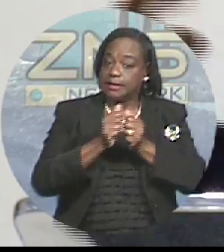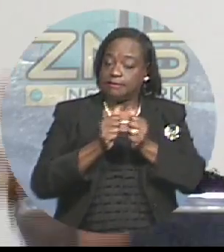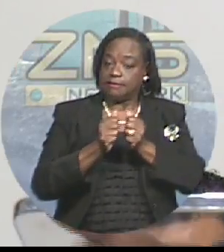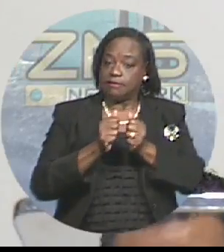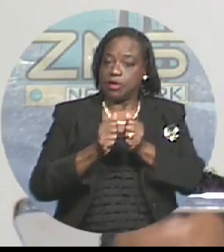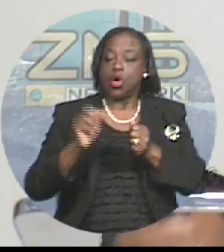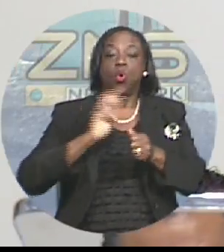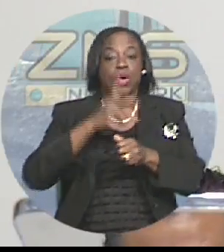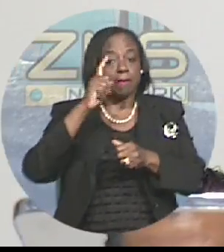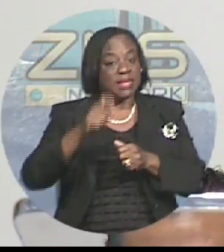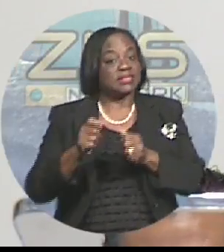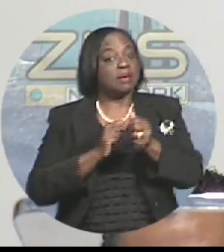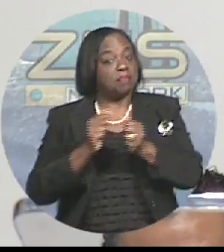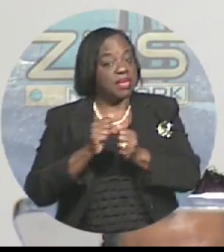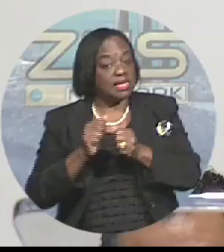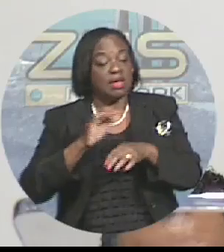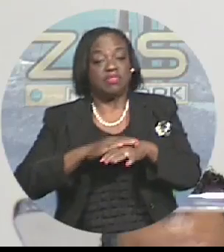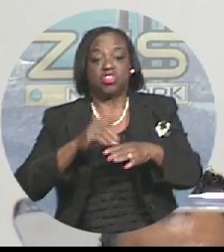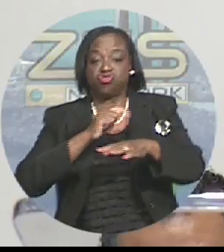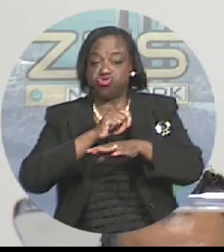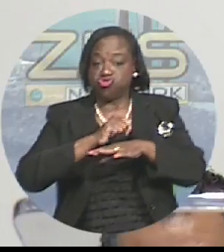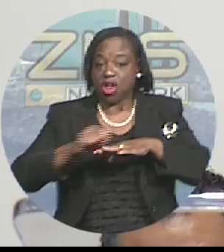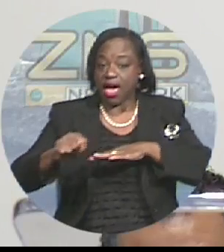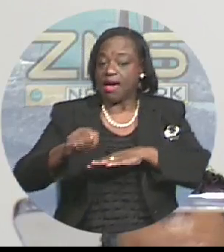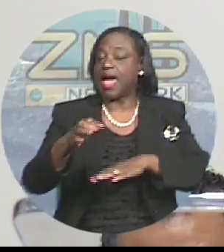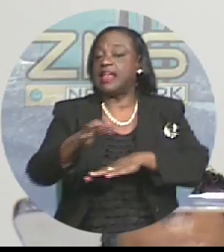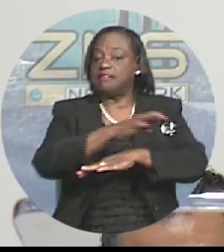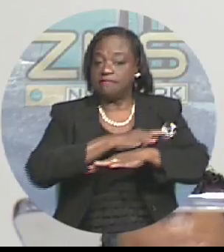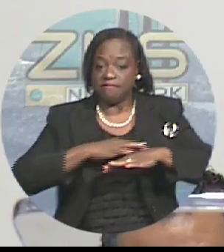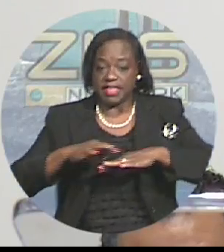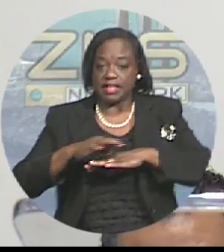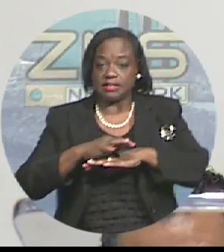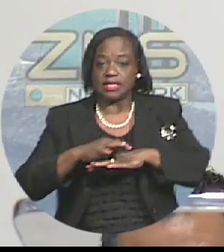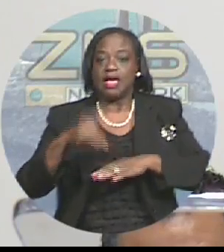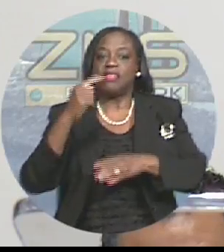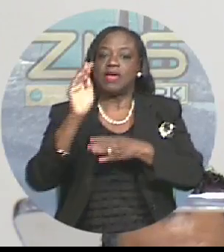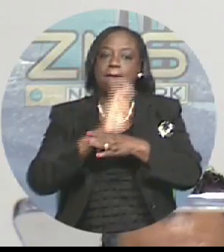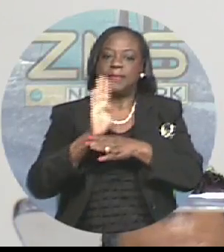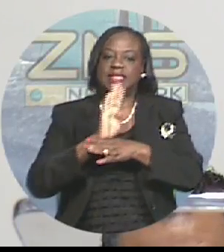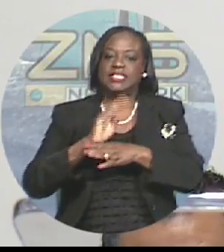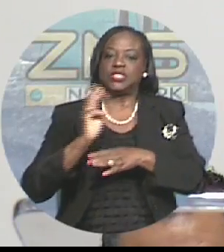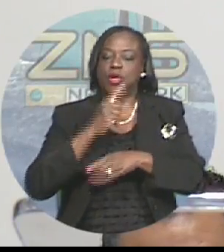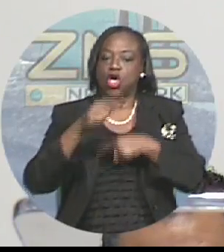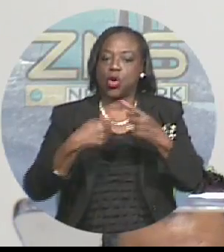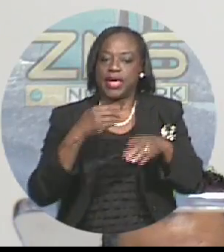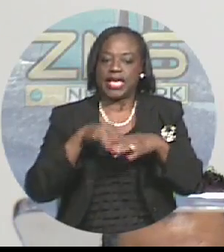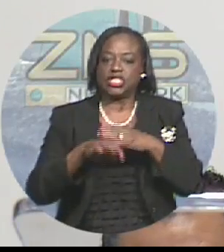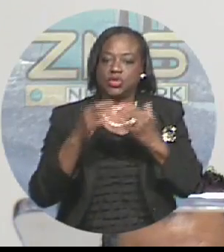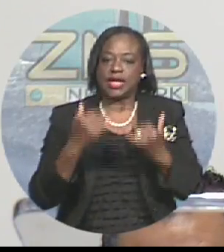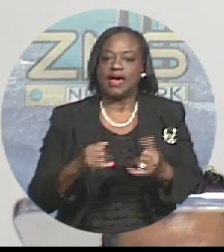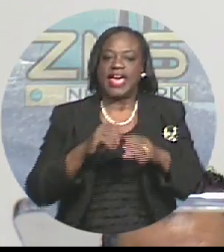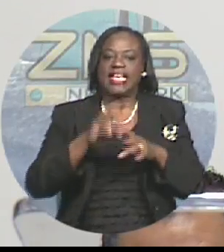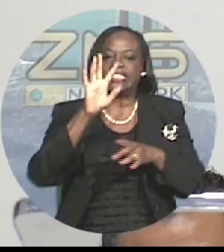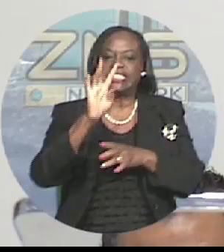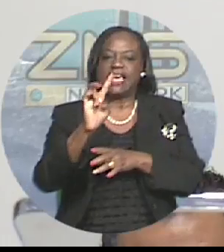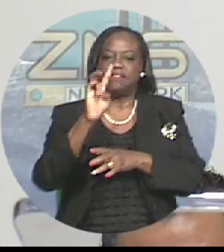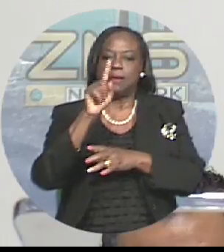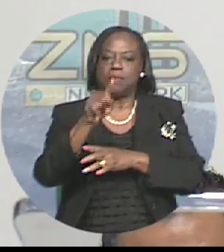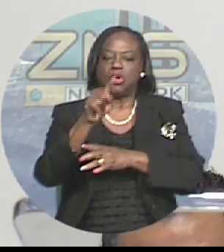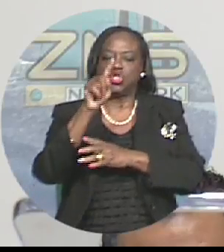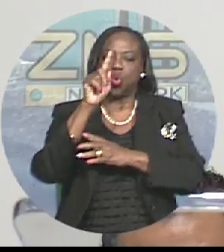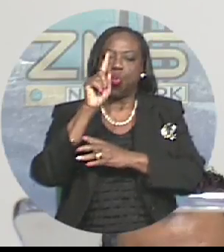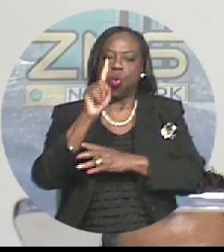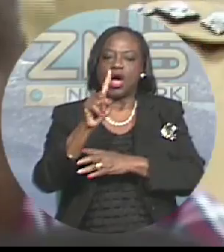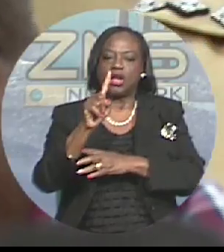have to compete on the track, we compete on the field. The business we're going into now, there's $7.1 trillion